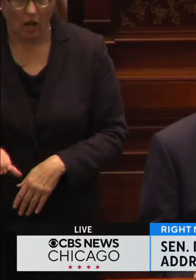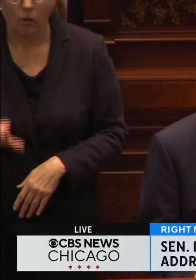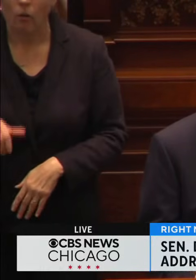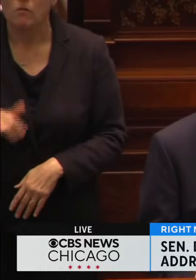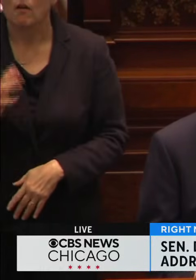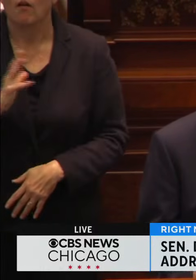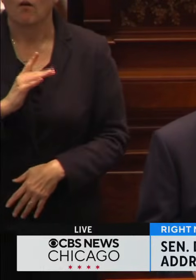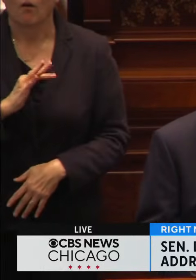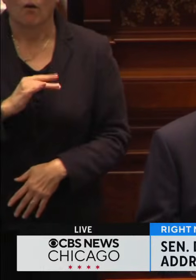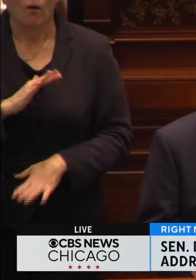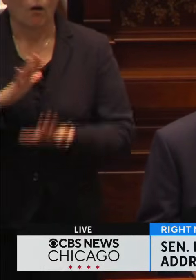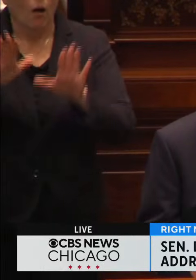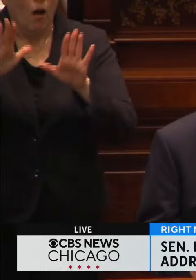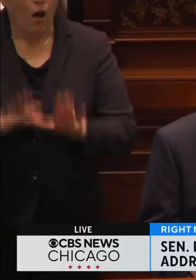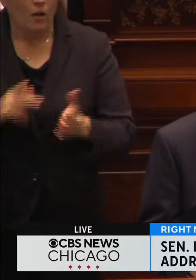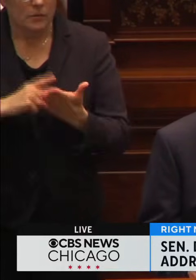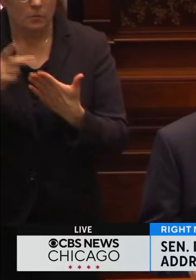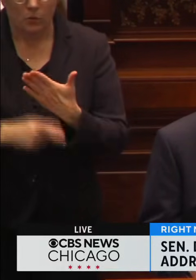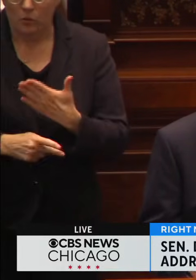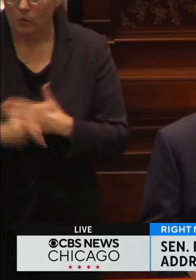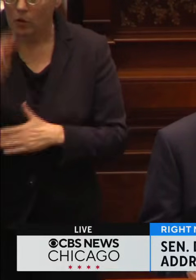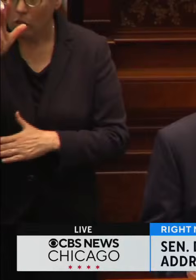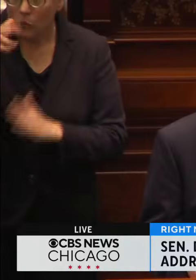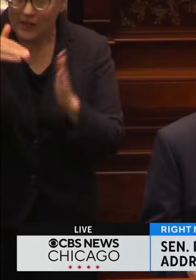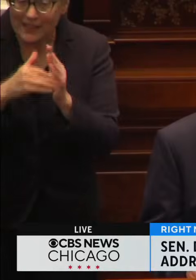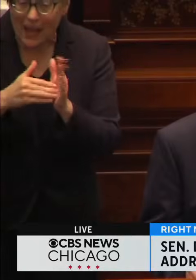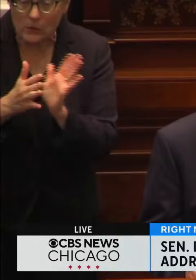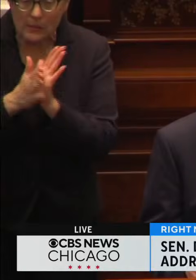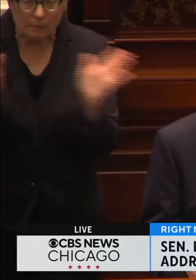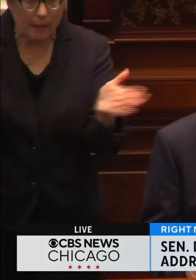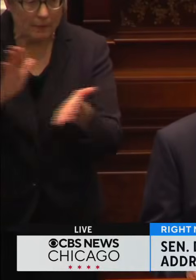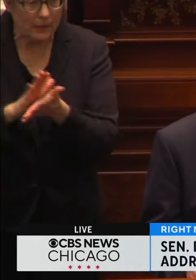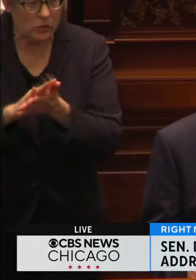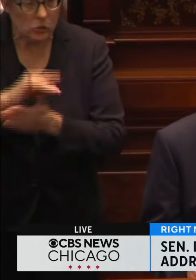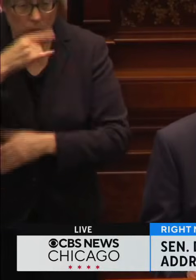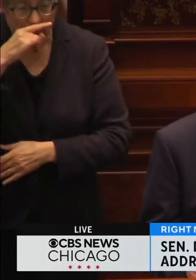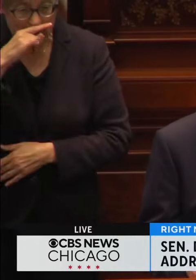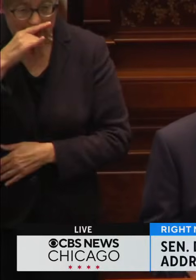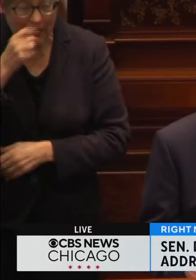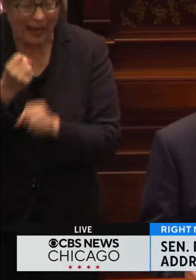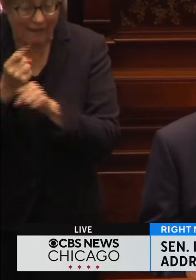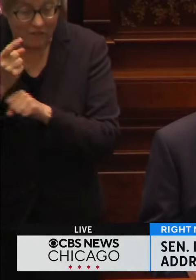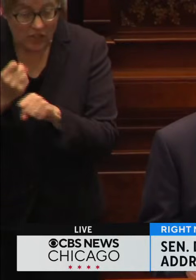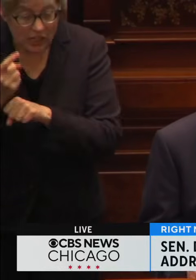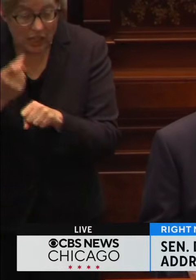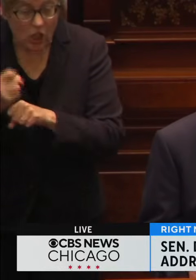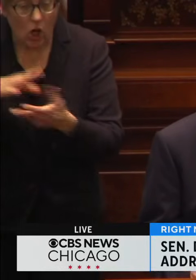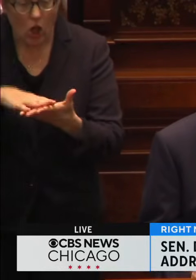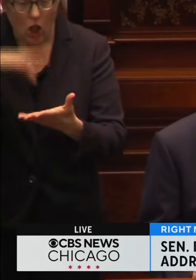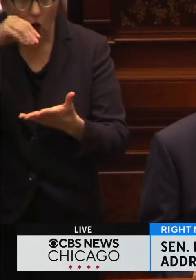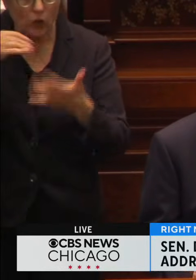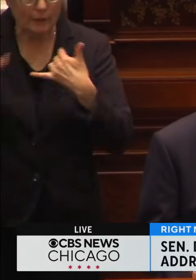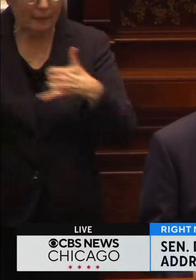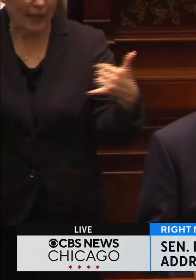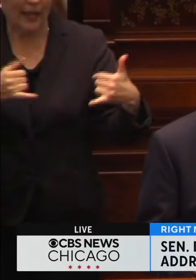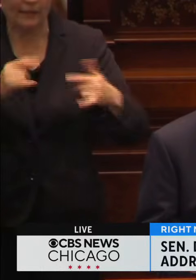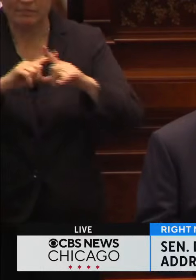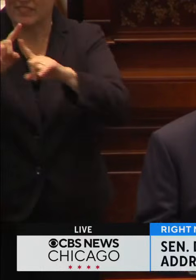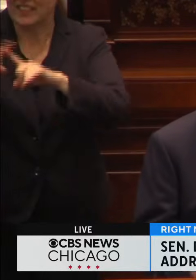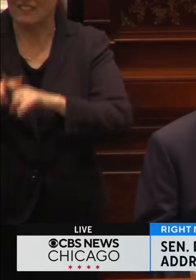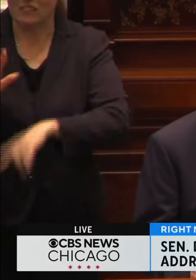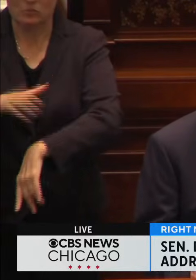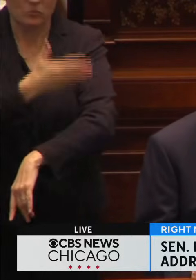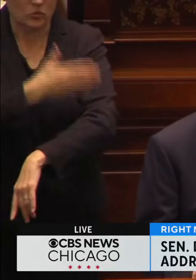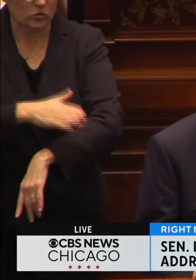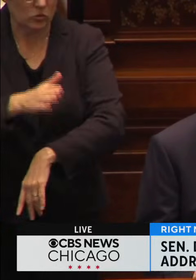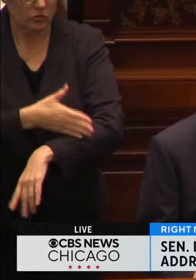remarkable. 3,000 public school kids each year are taught to play a musical instrument, and they are loaned